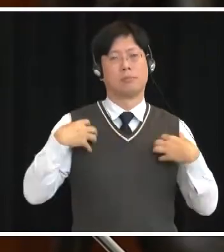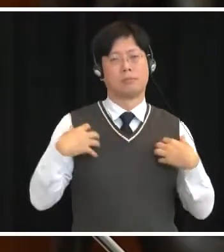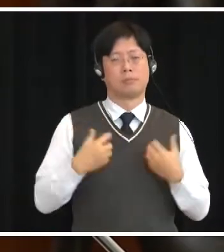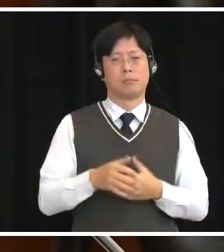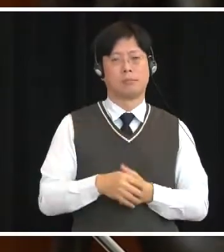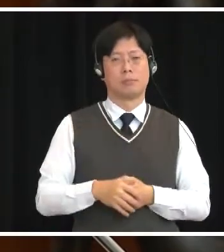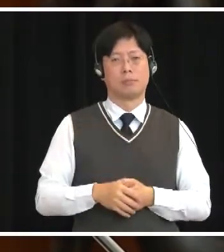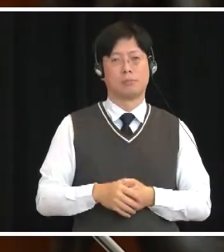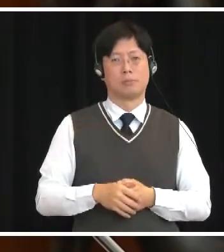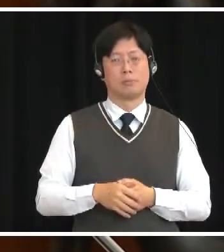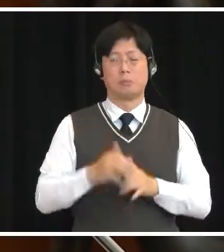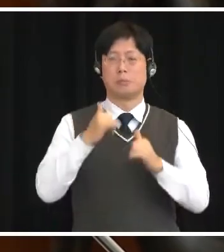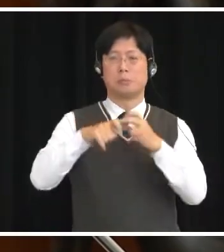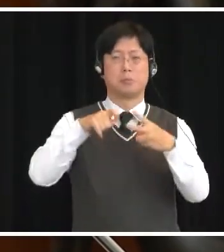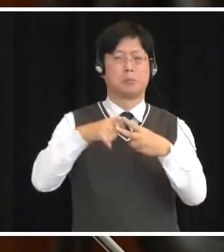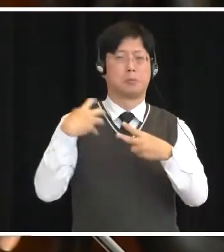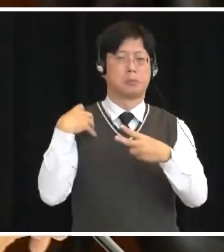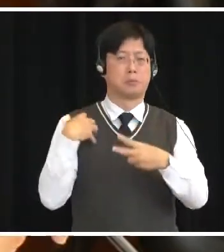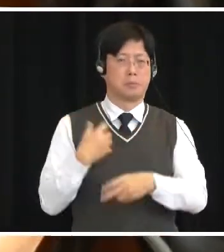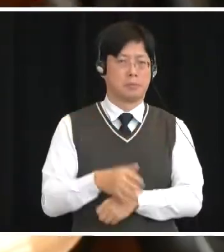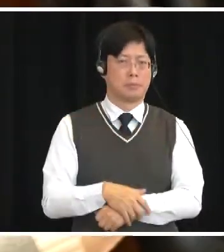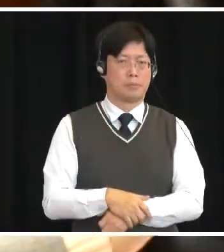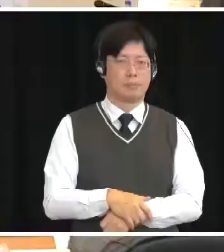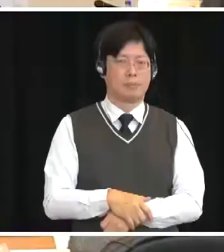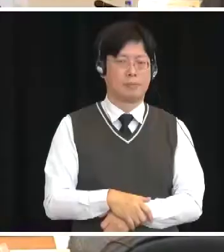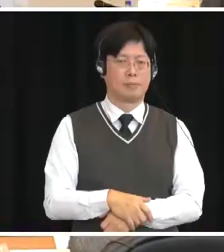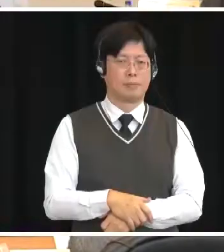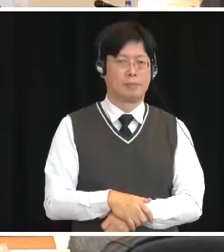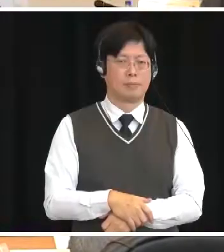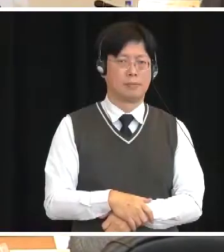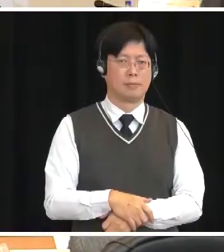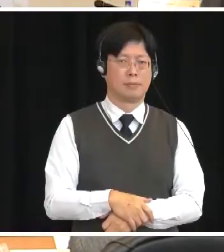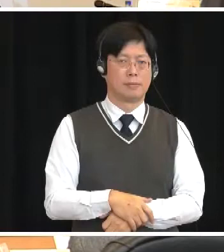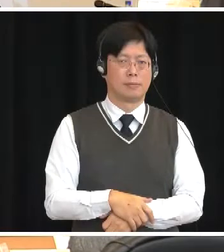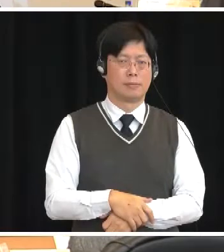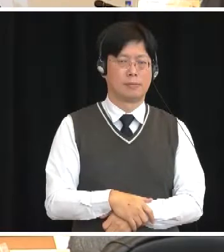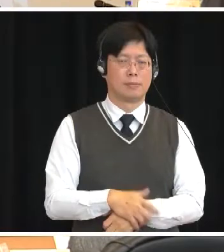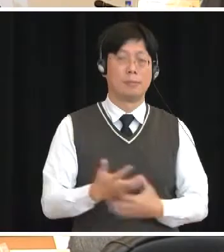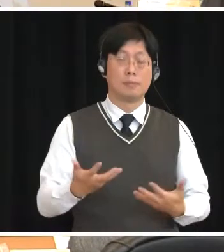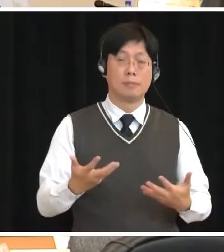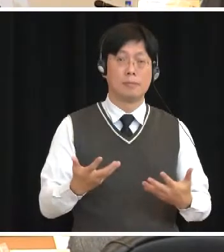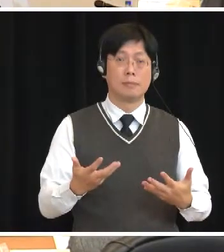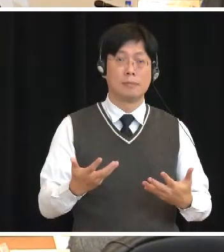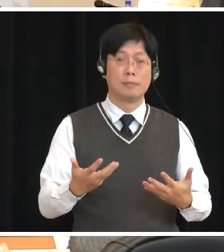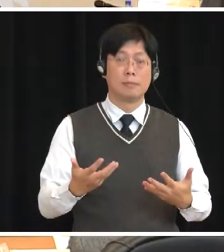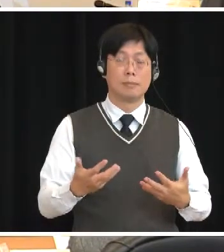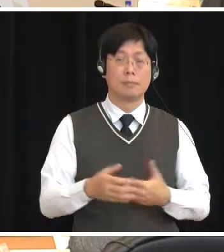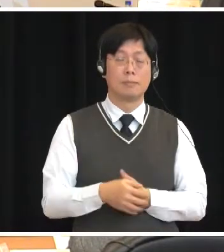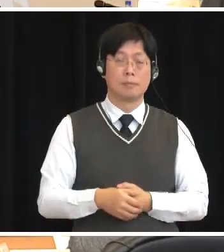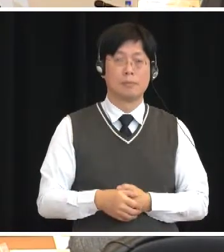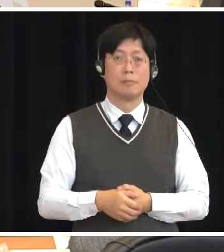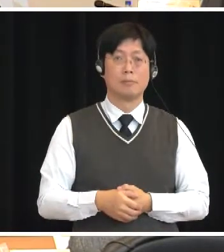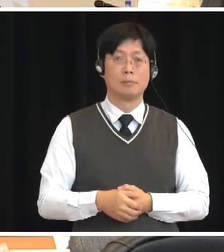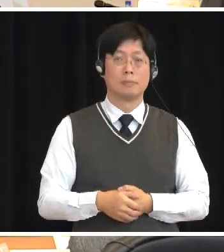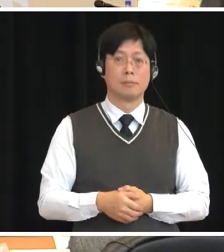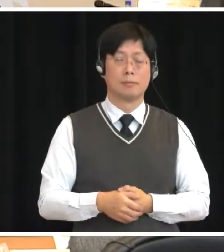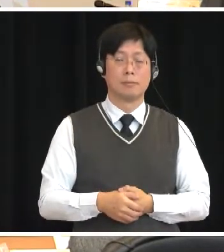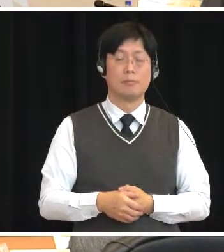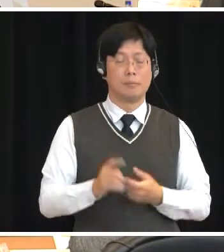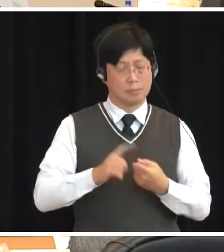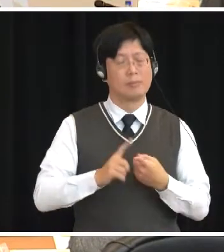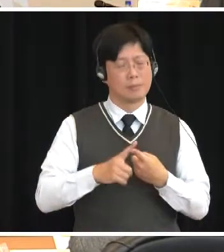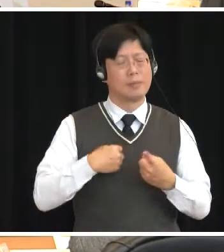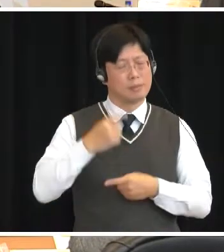placement decision is made by the executive or the administrative agency. Yeah, but can I continue